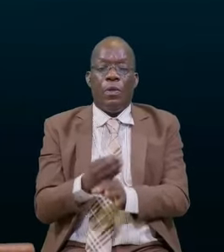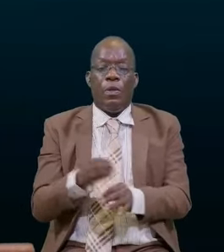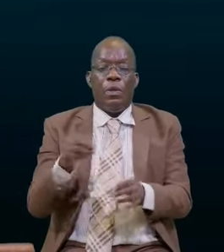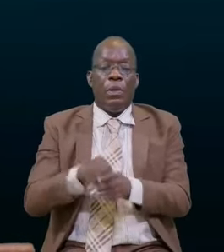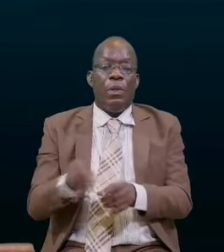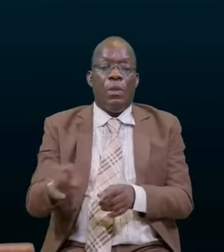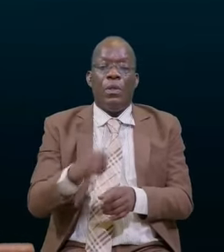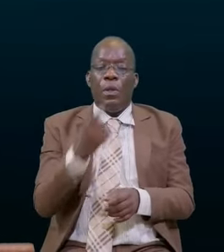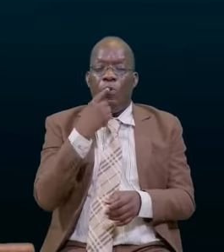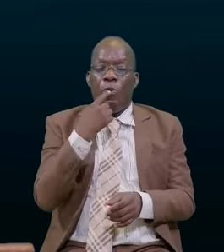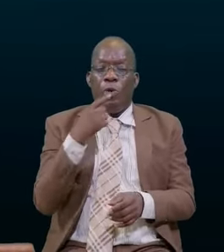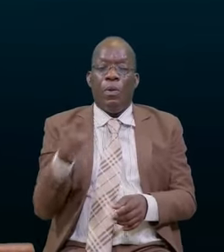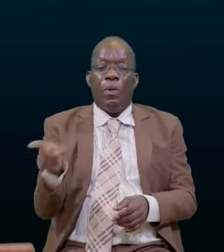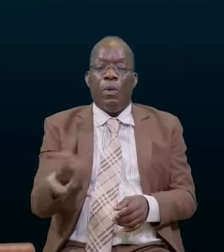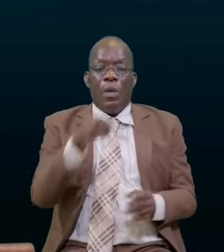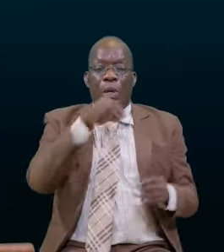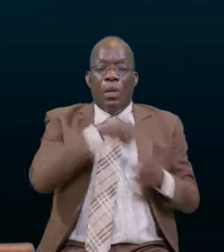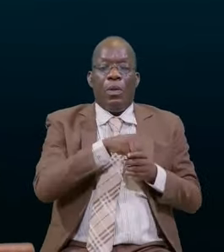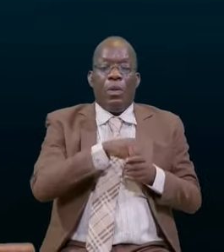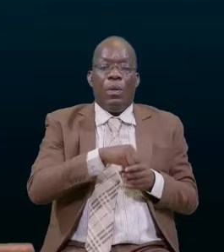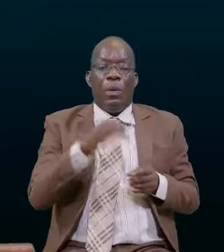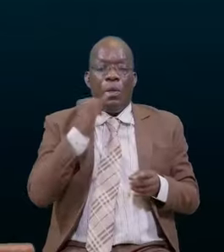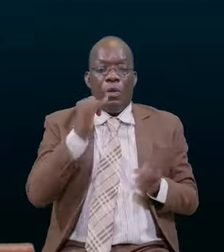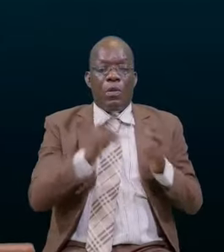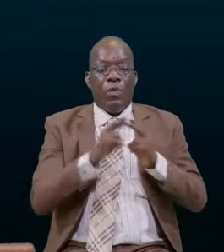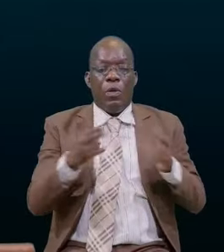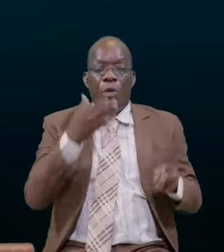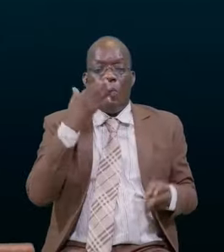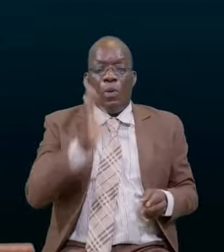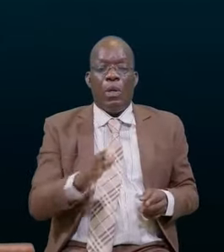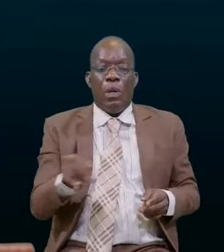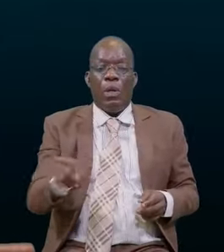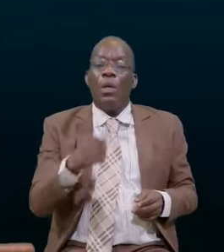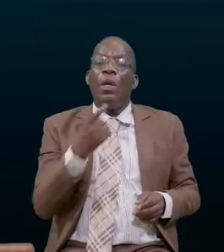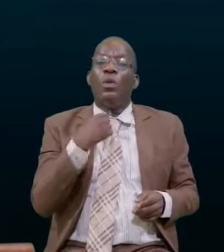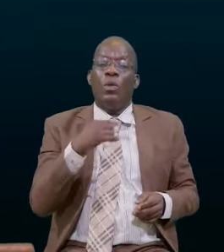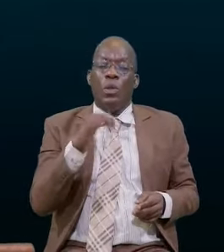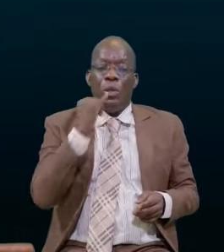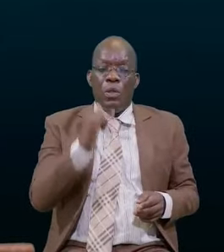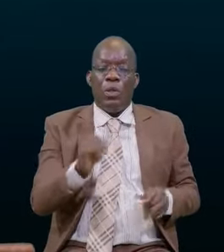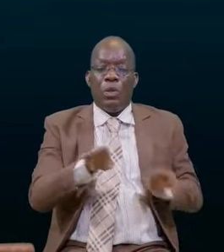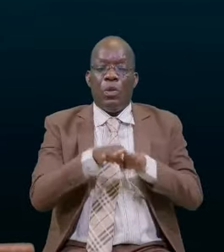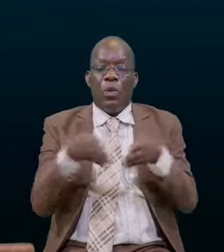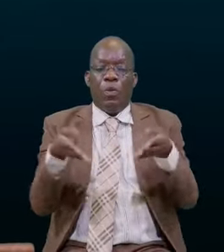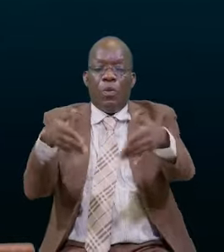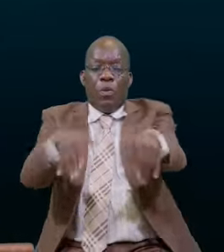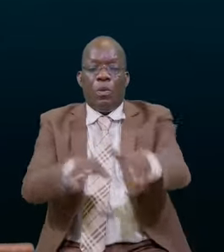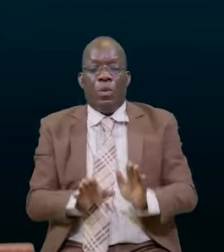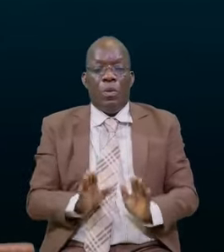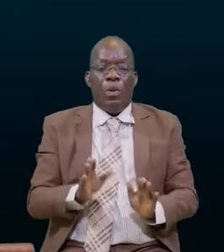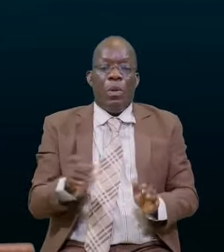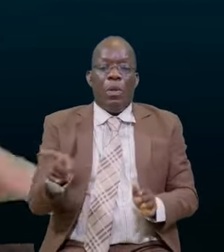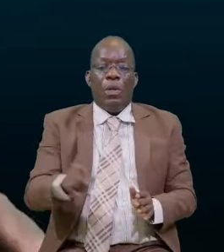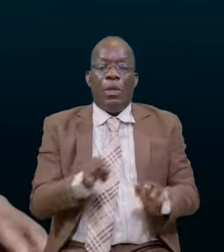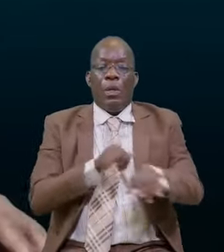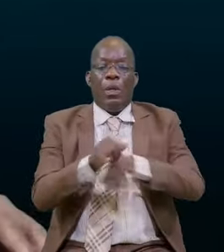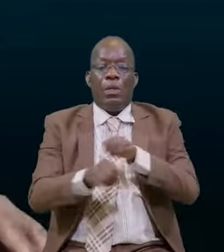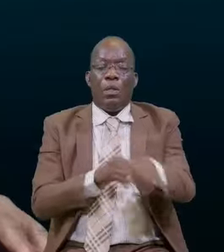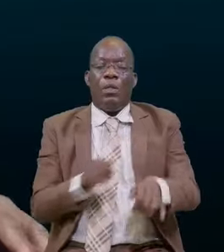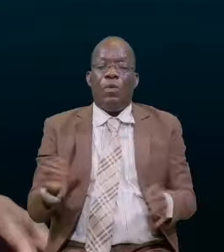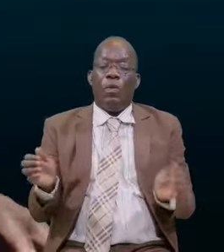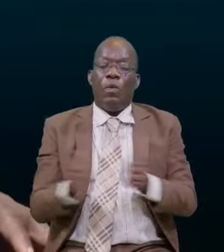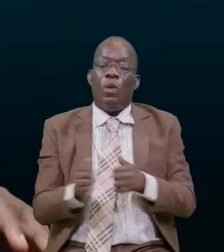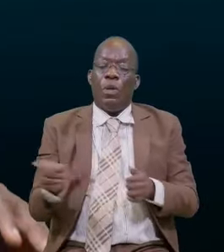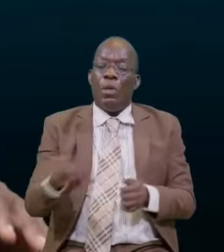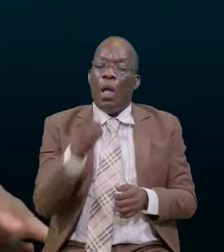wickedness their throat is an open sepoc they flatter with their tongue they flatter with their tongue that's the tongue of Sinners tongue of